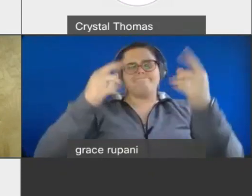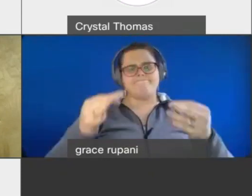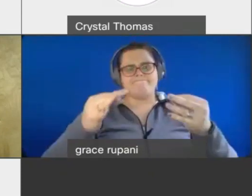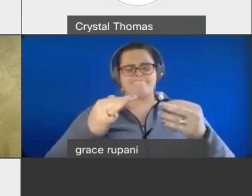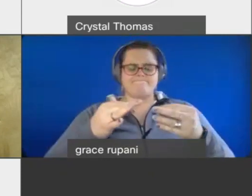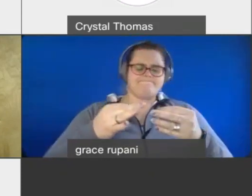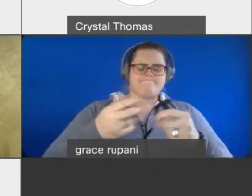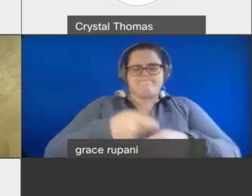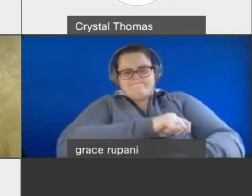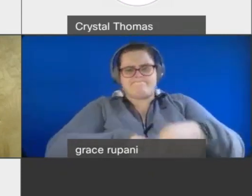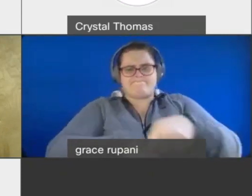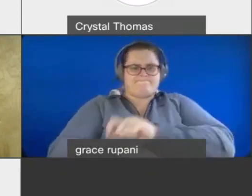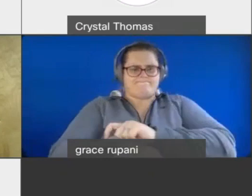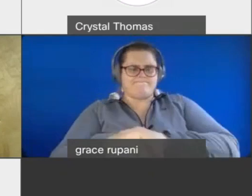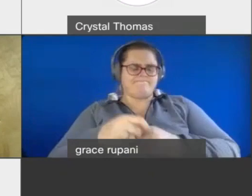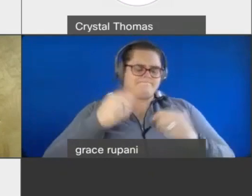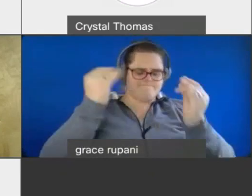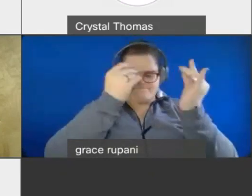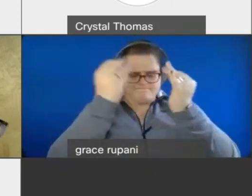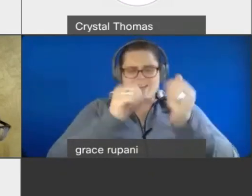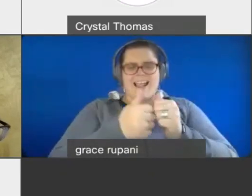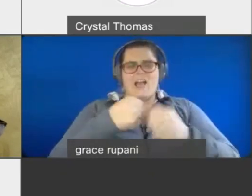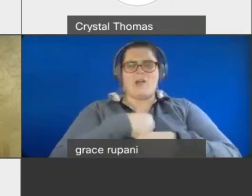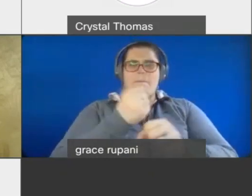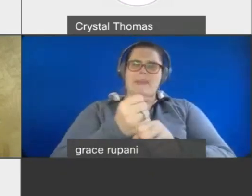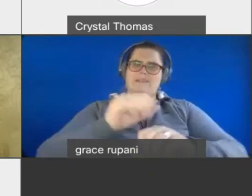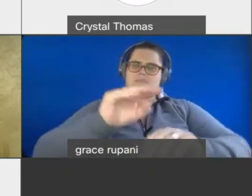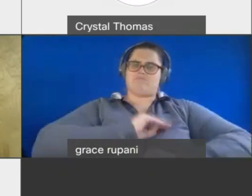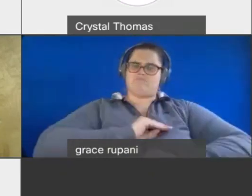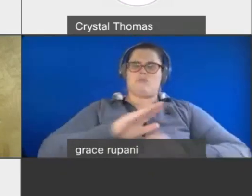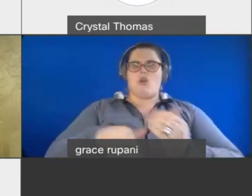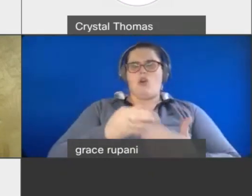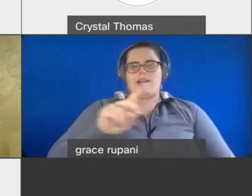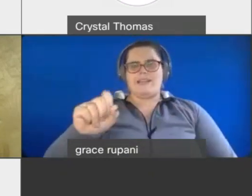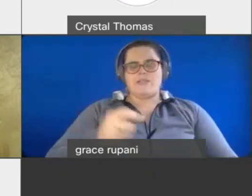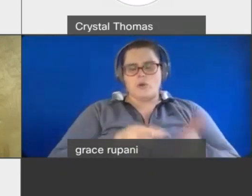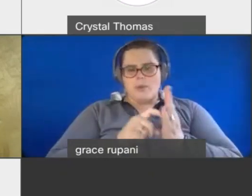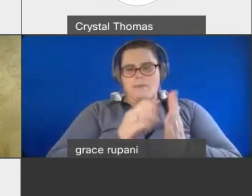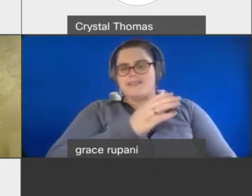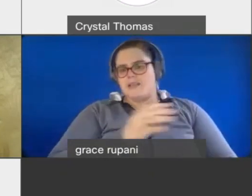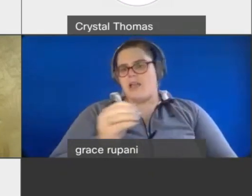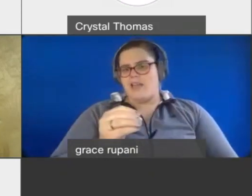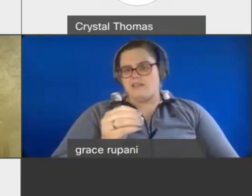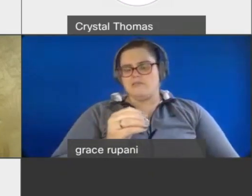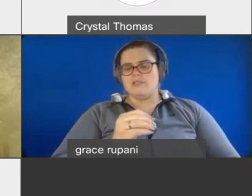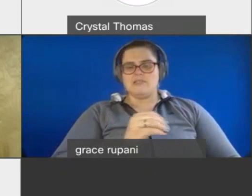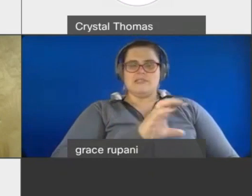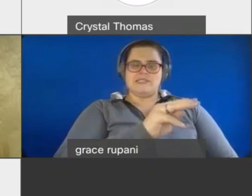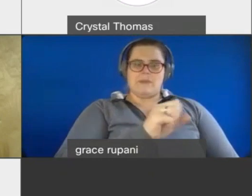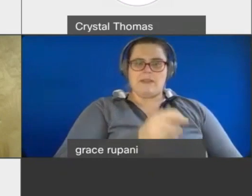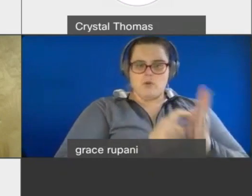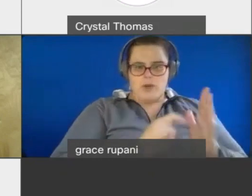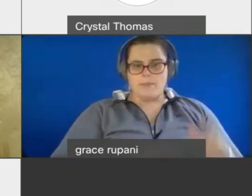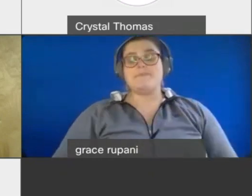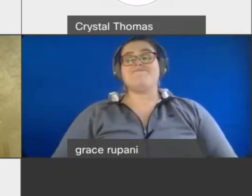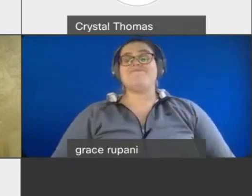continue meeting DDS and waiver requirements. The following paid off during these times until now.